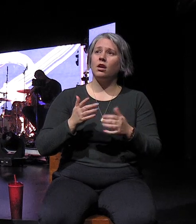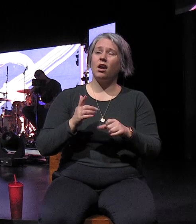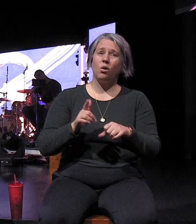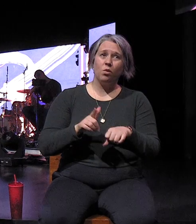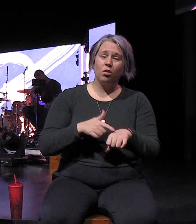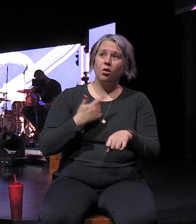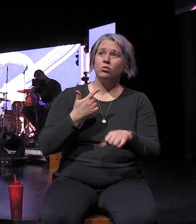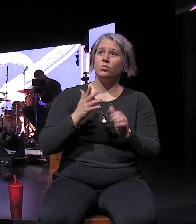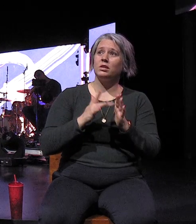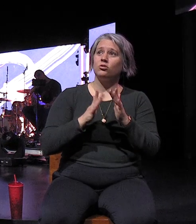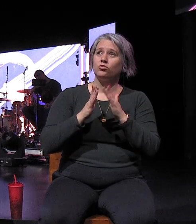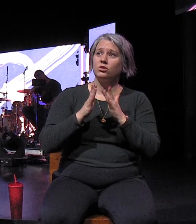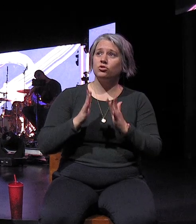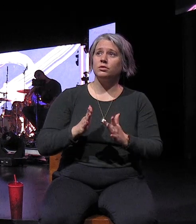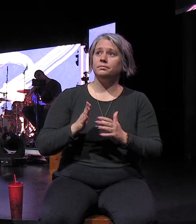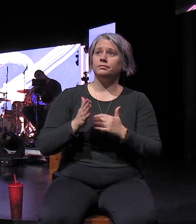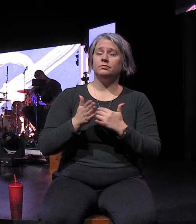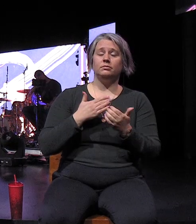what we've done,